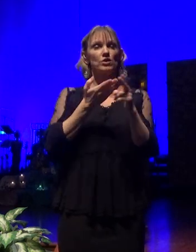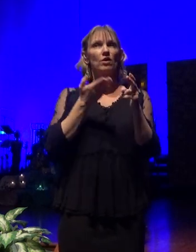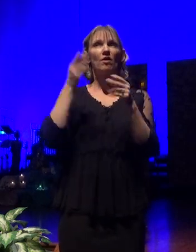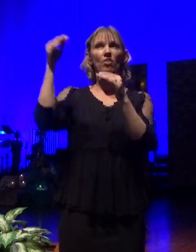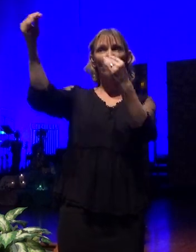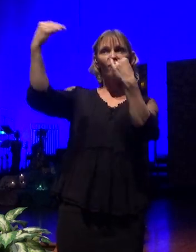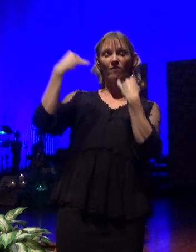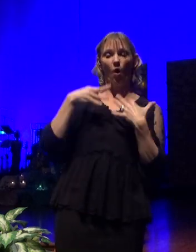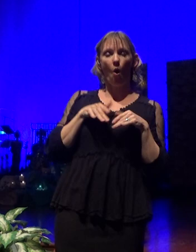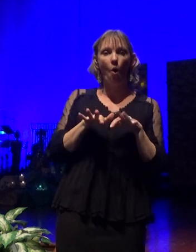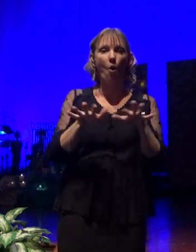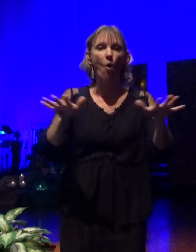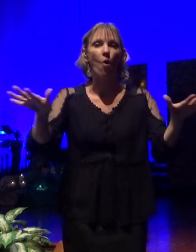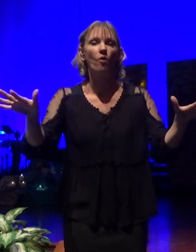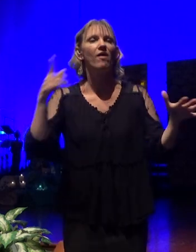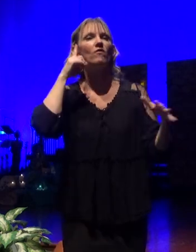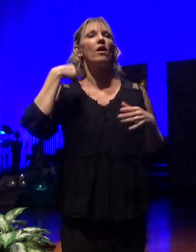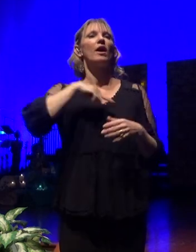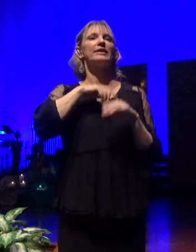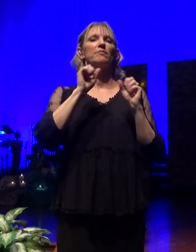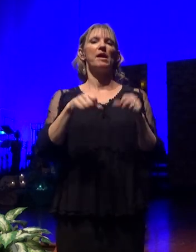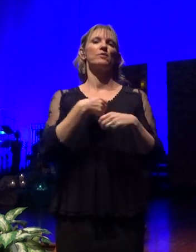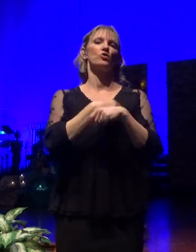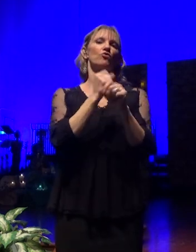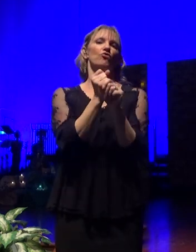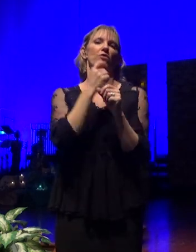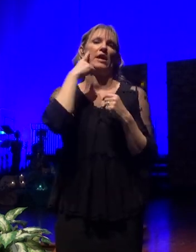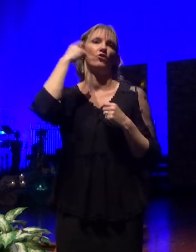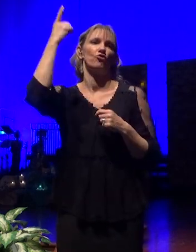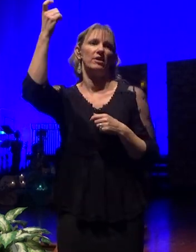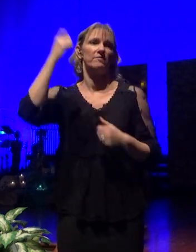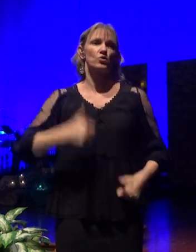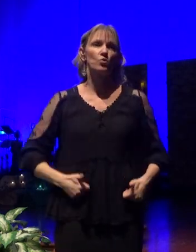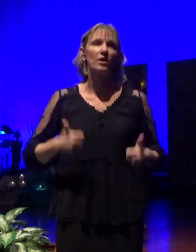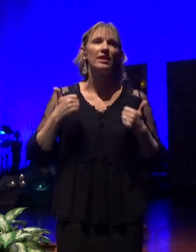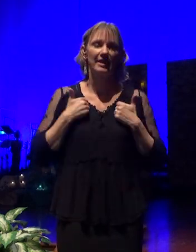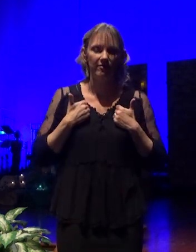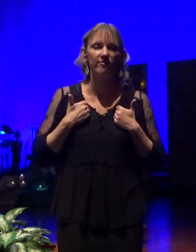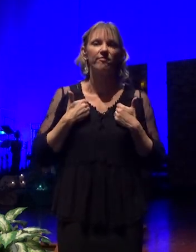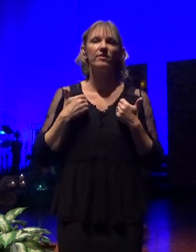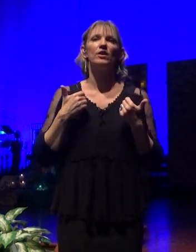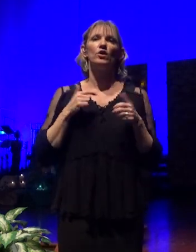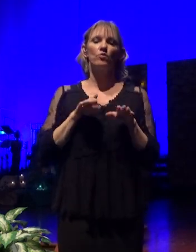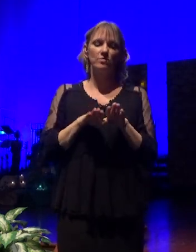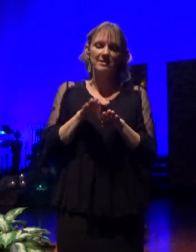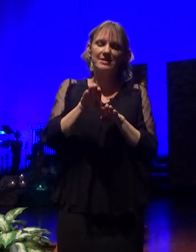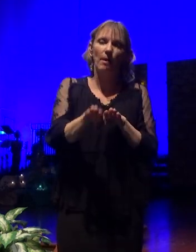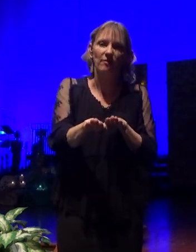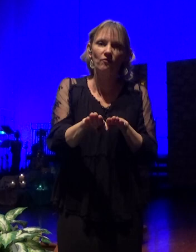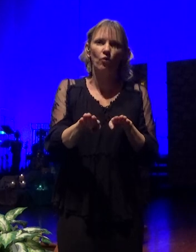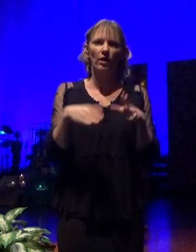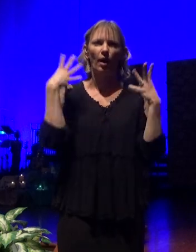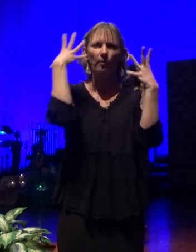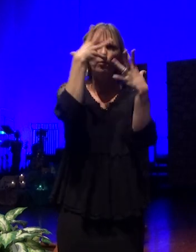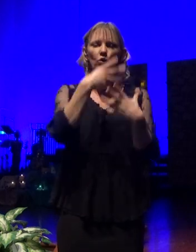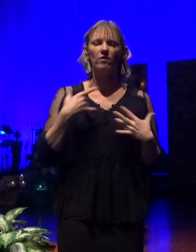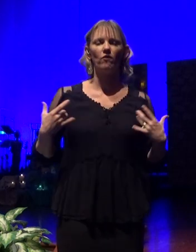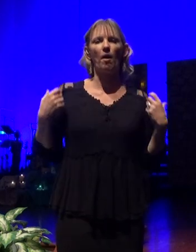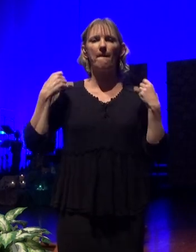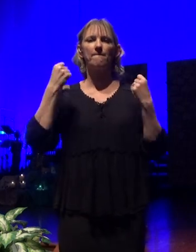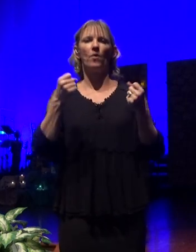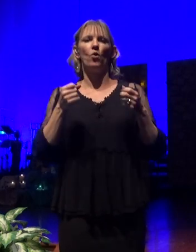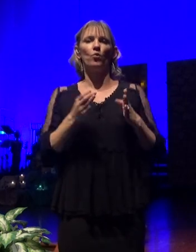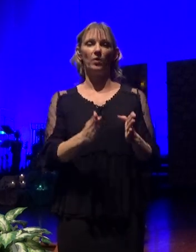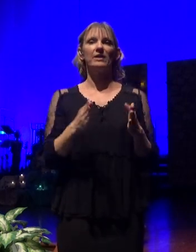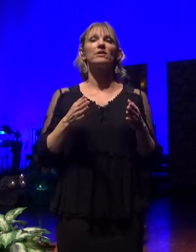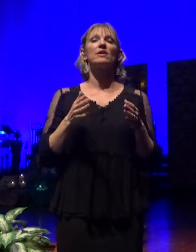to create dreams, to live our life, to step forward in beautiful and bold ways. And with that, let